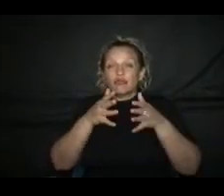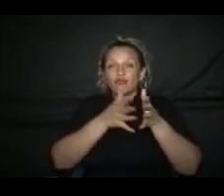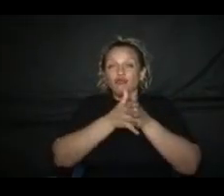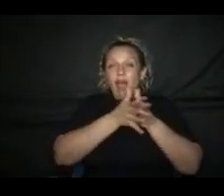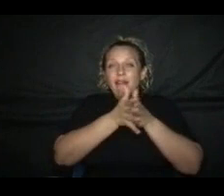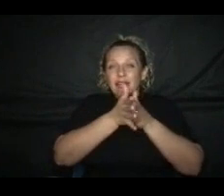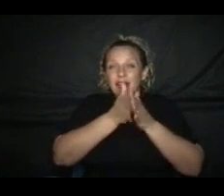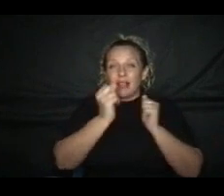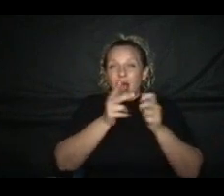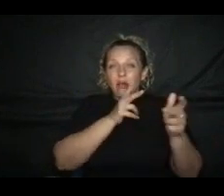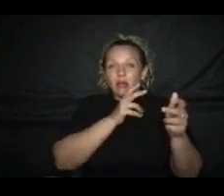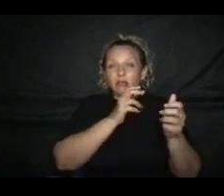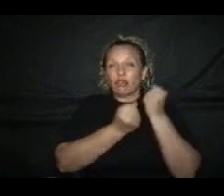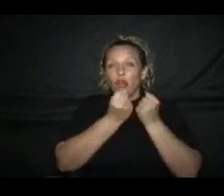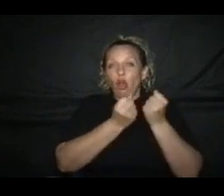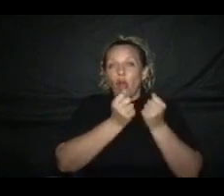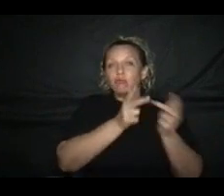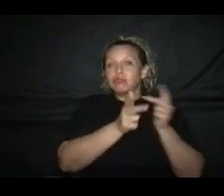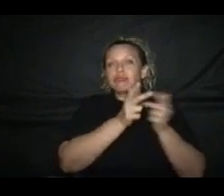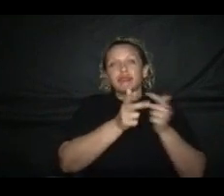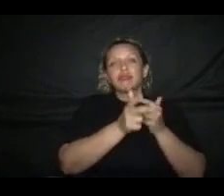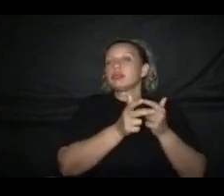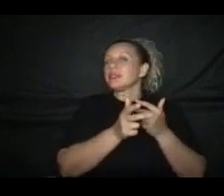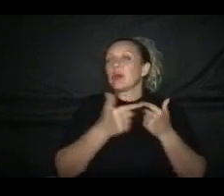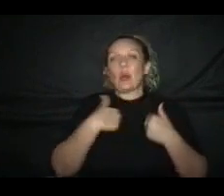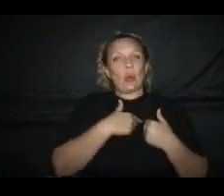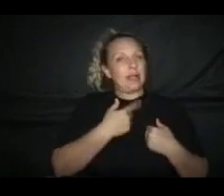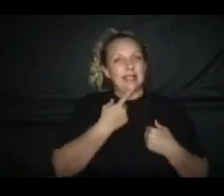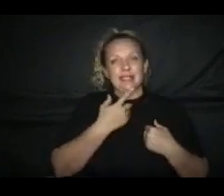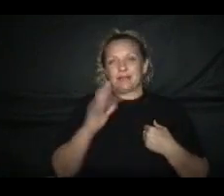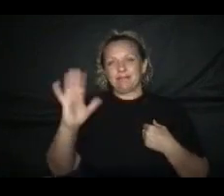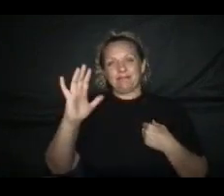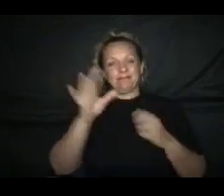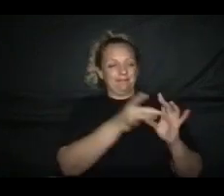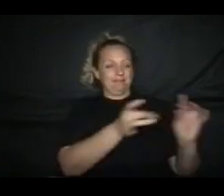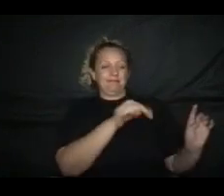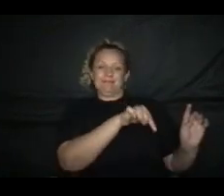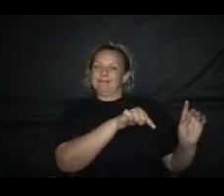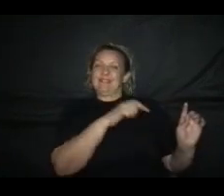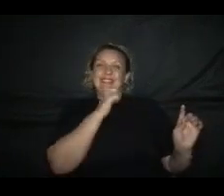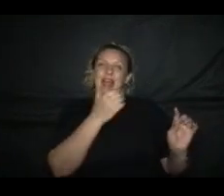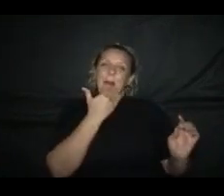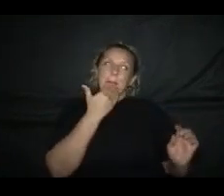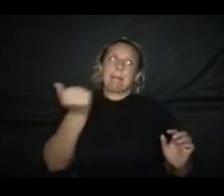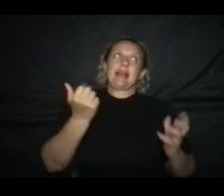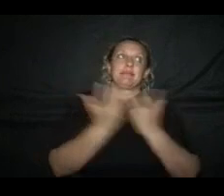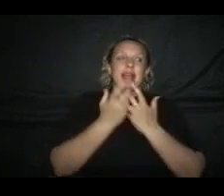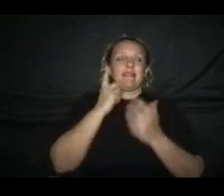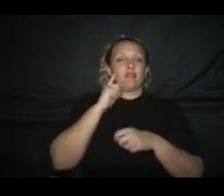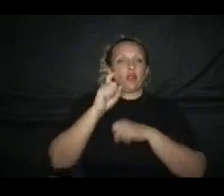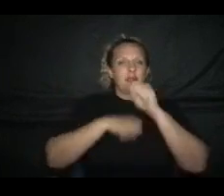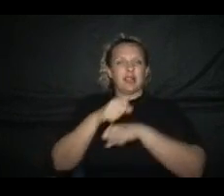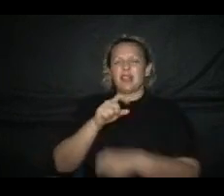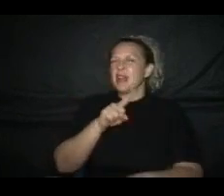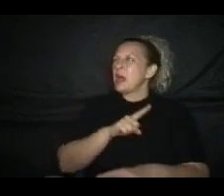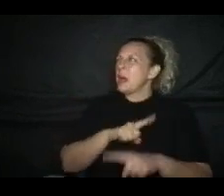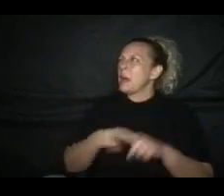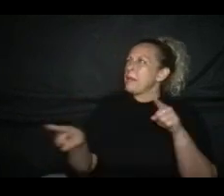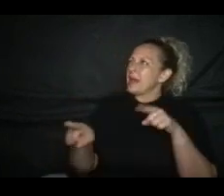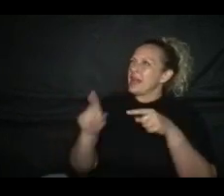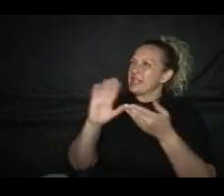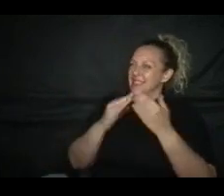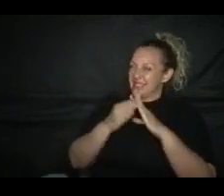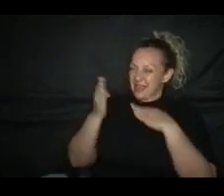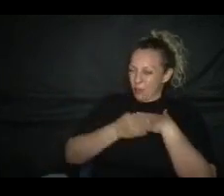ideal place to ride or bicycle. So the fact that the city of Boynton Beach is nearly all built out, there's